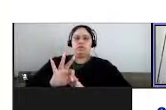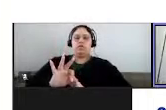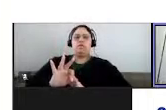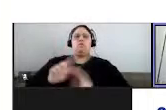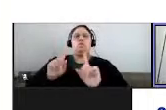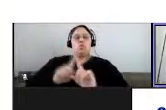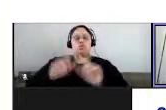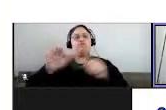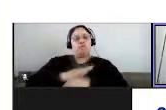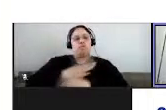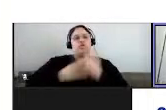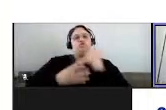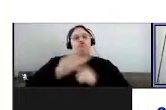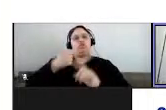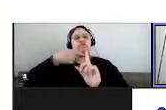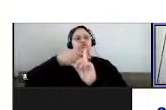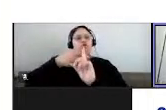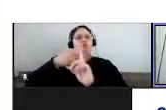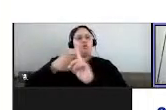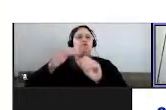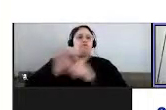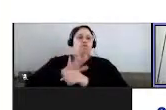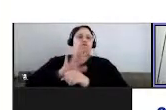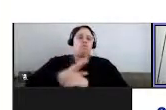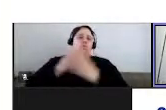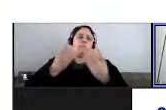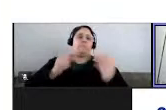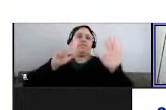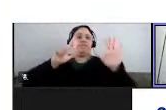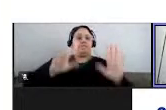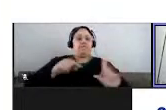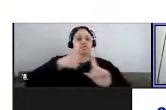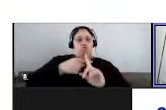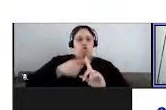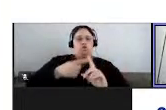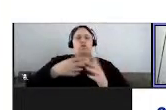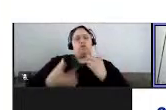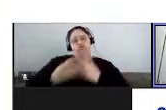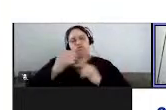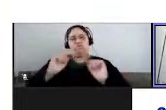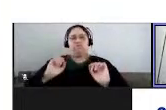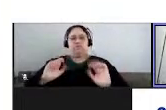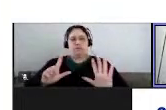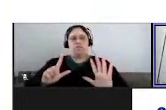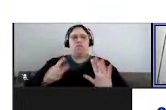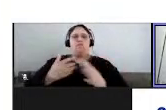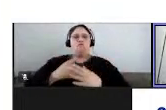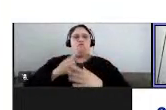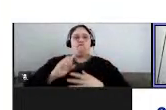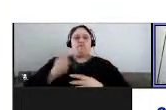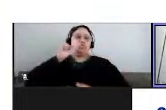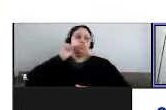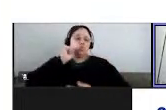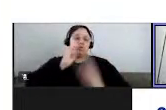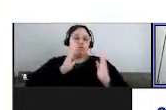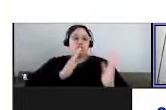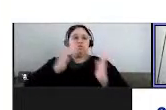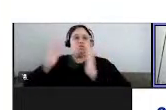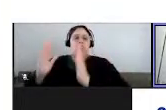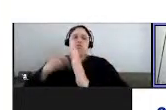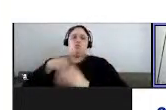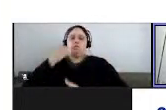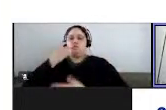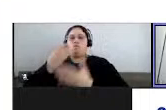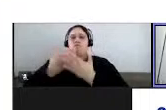also fully achieved all its targets. 7 targets was set and 7 was achieved for the first quarter. Looking at